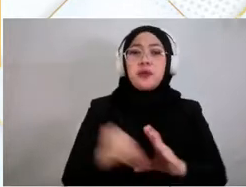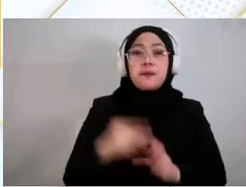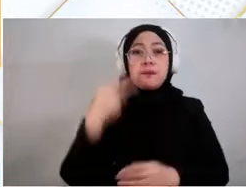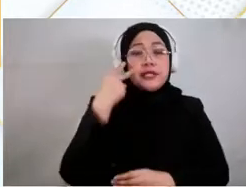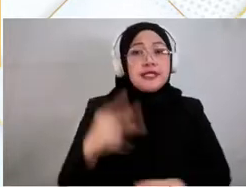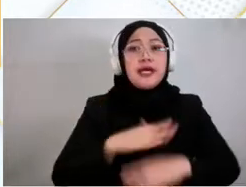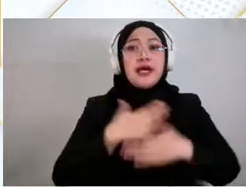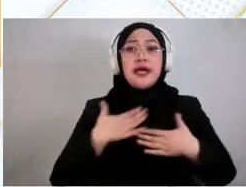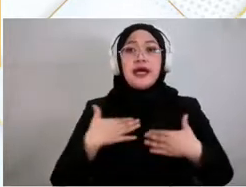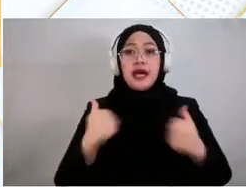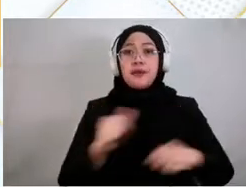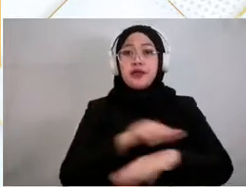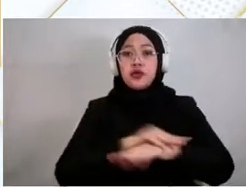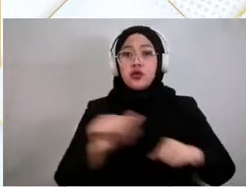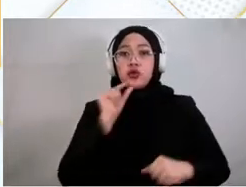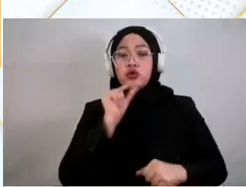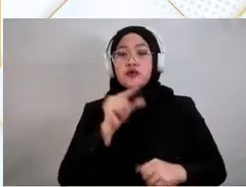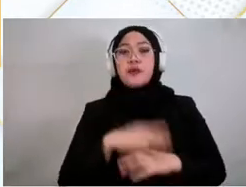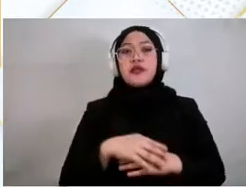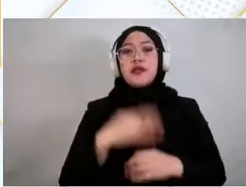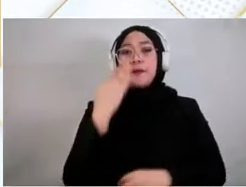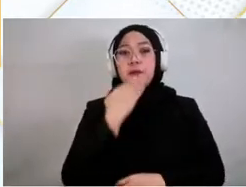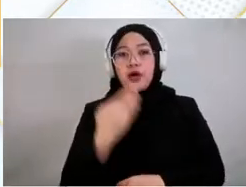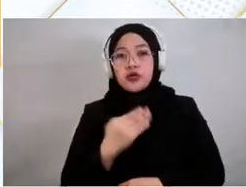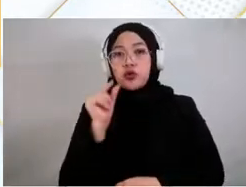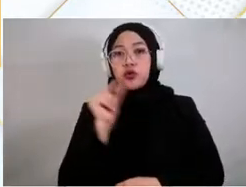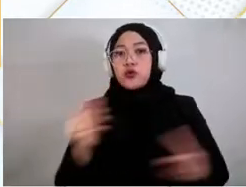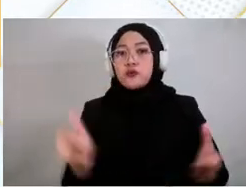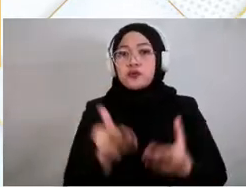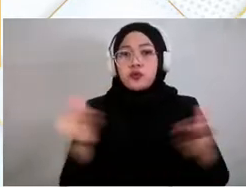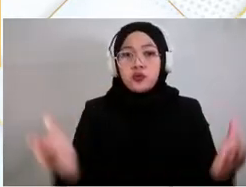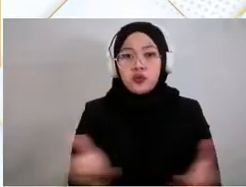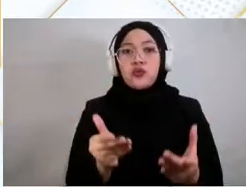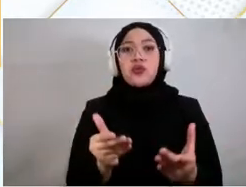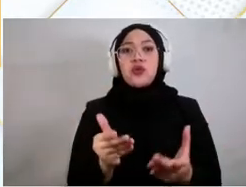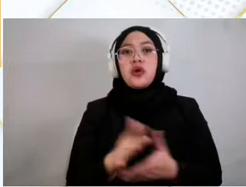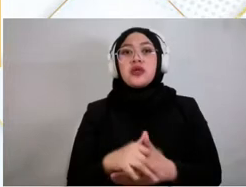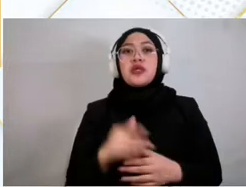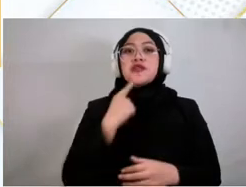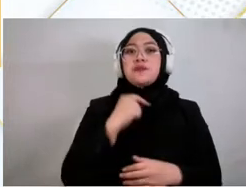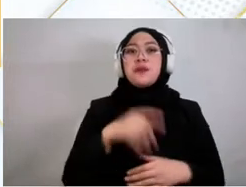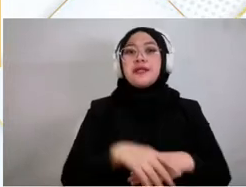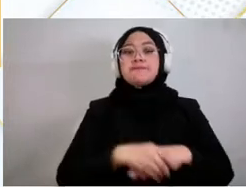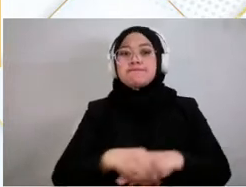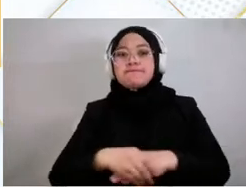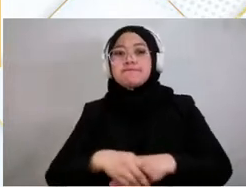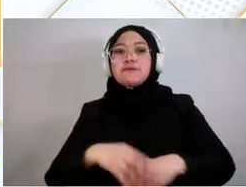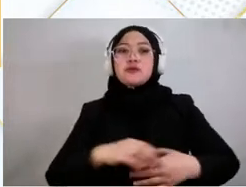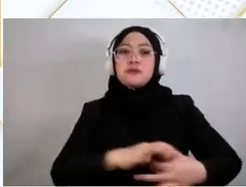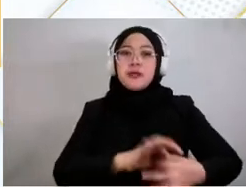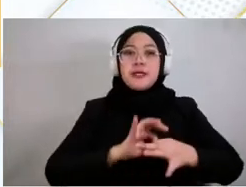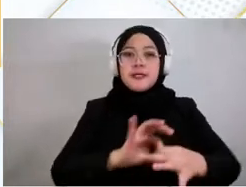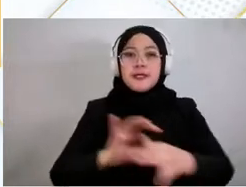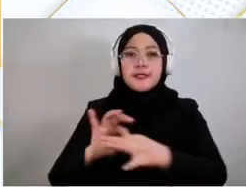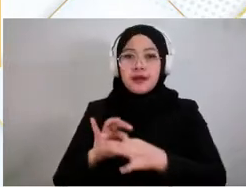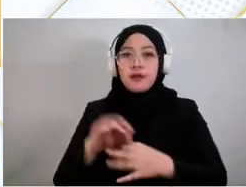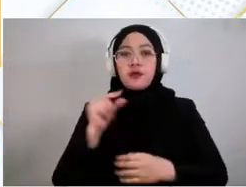with civilian language to develop standby force and enhance its rapid deployment